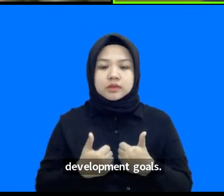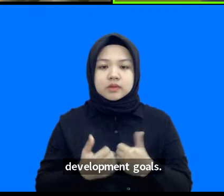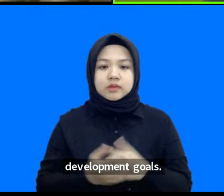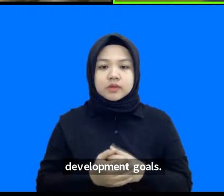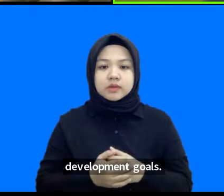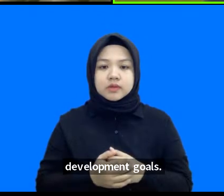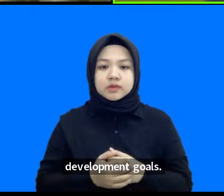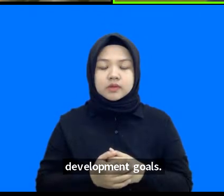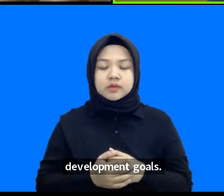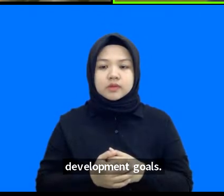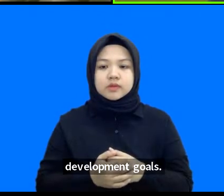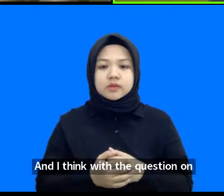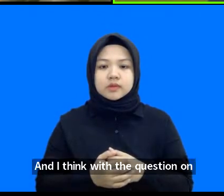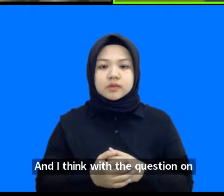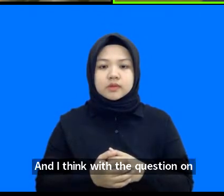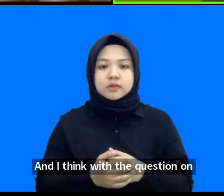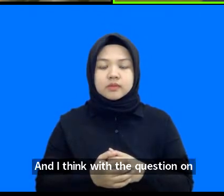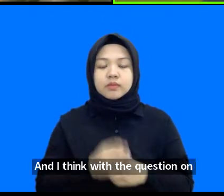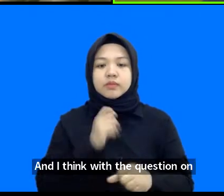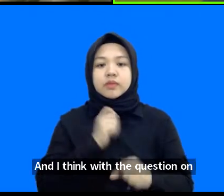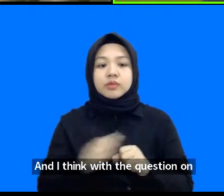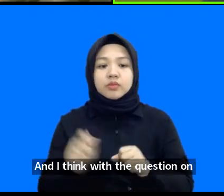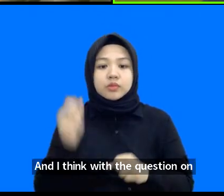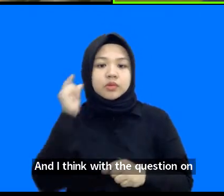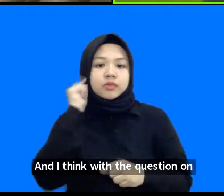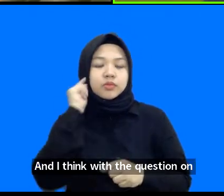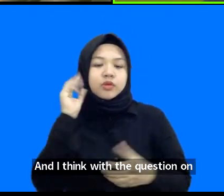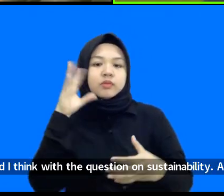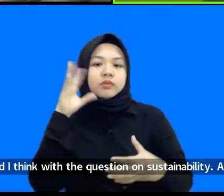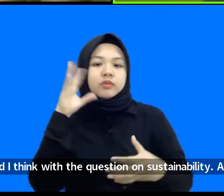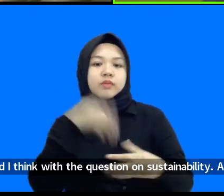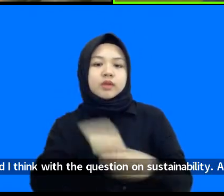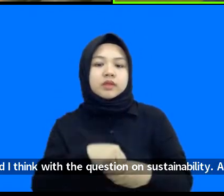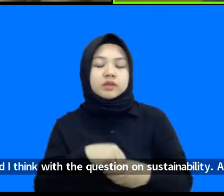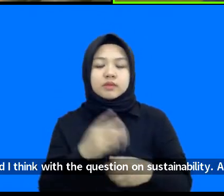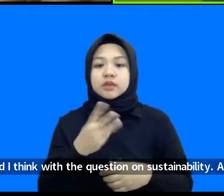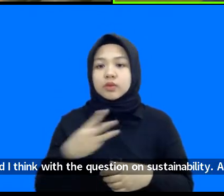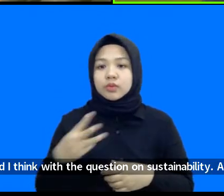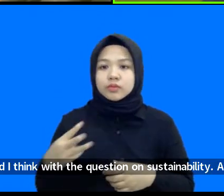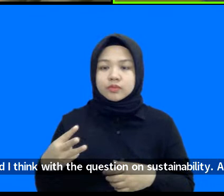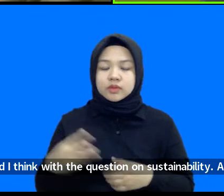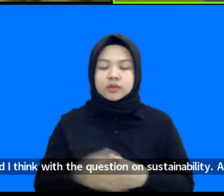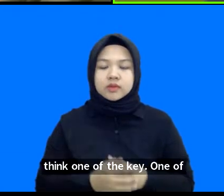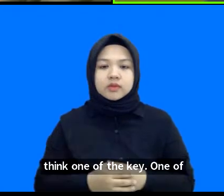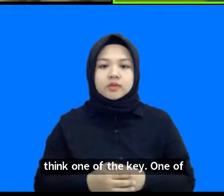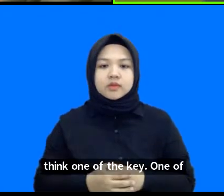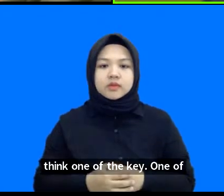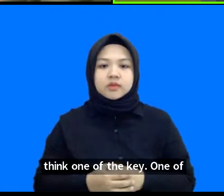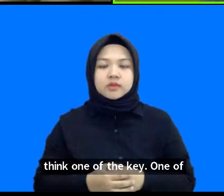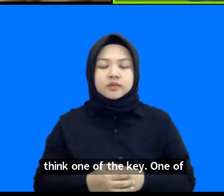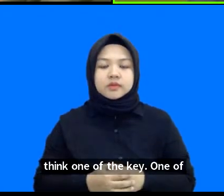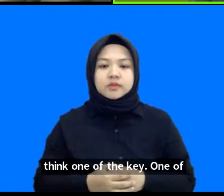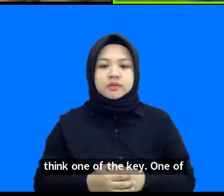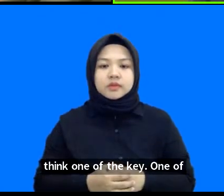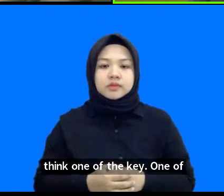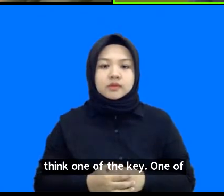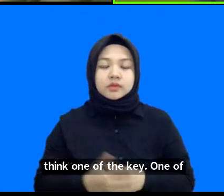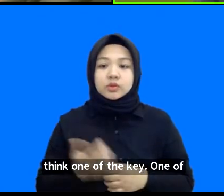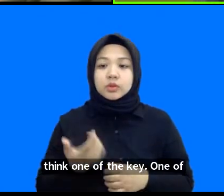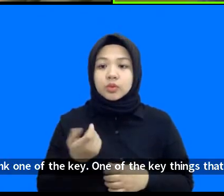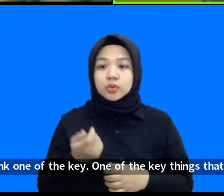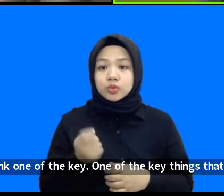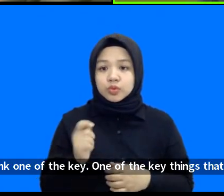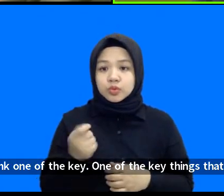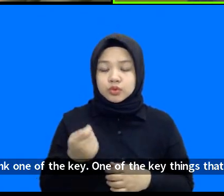the question on sustainability, I think one of the key things that we observed